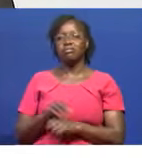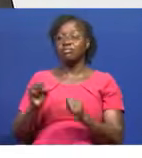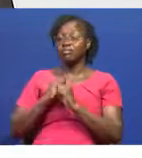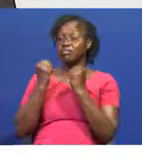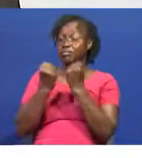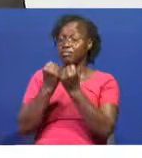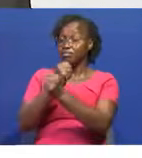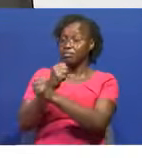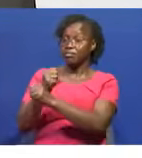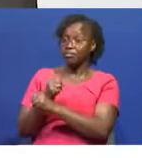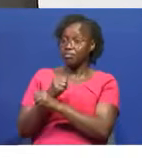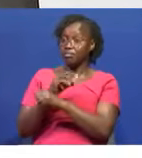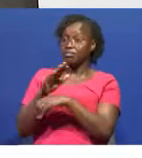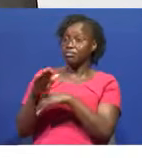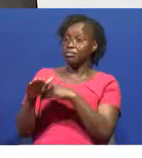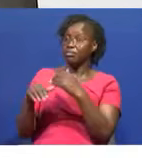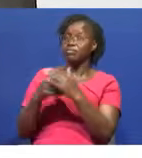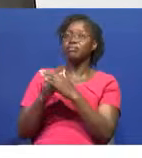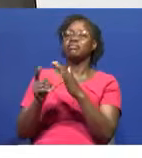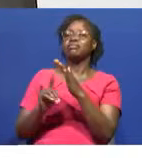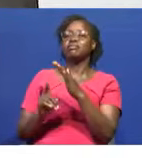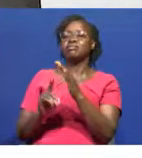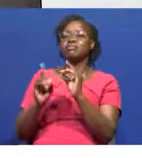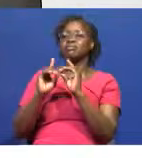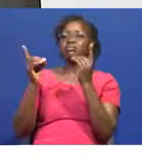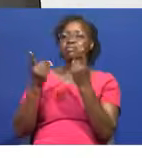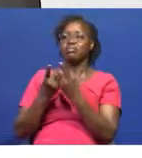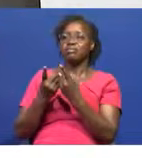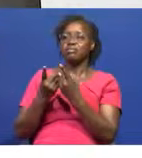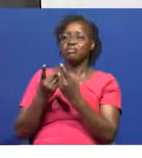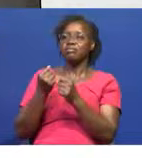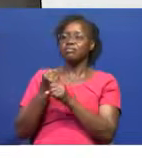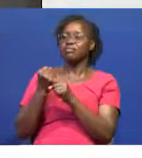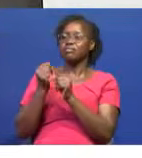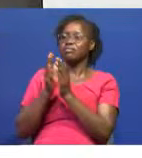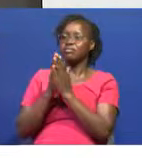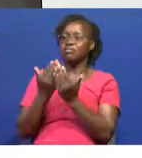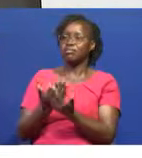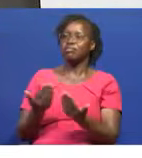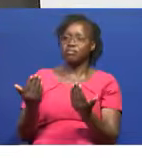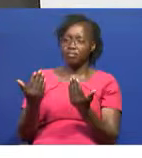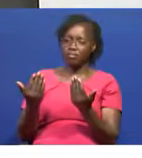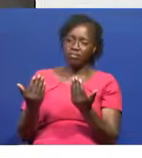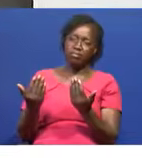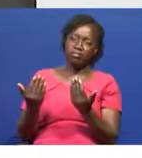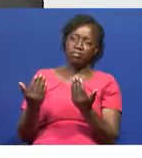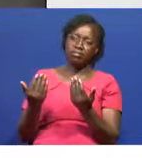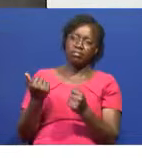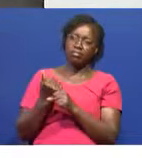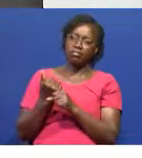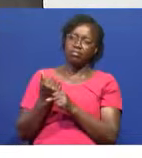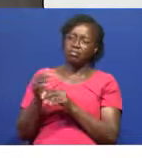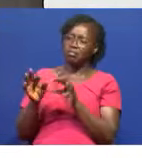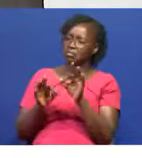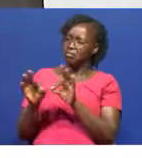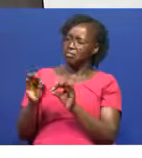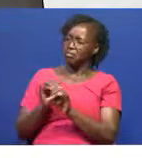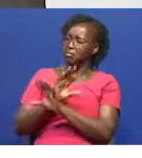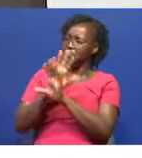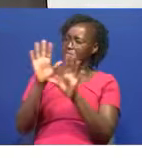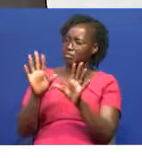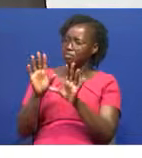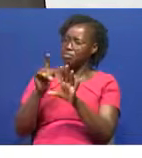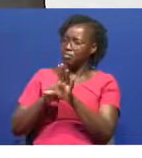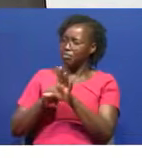social protections. All these ministries and departments that deal with the children, they have got their work cut out, so that at least when you're